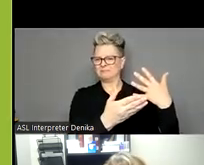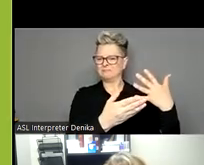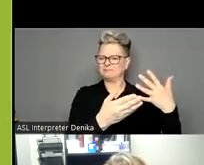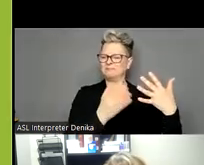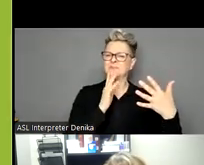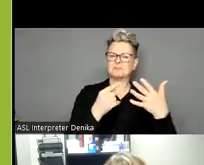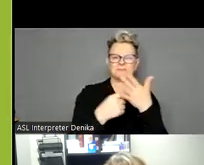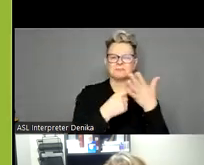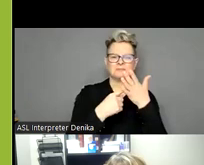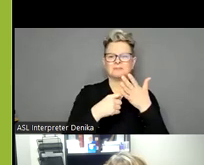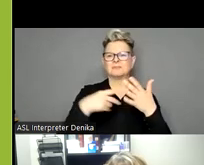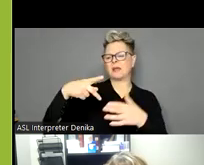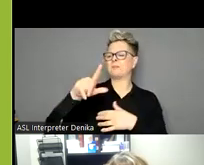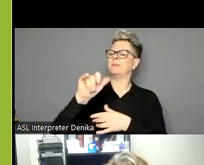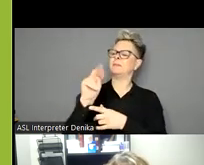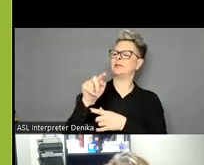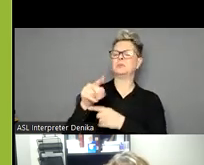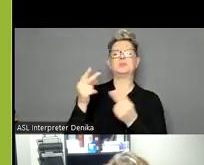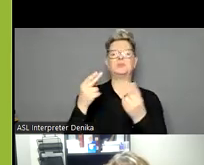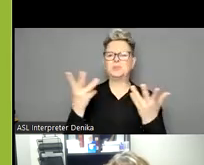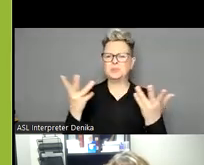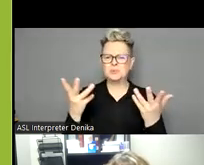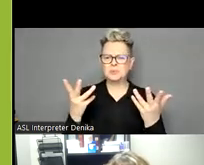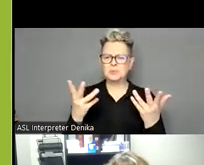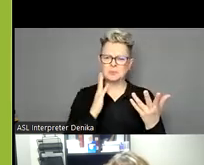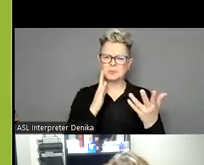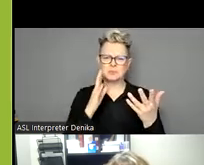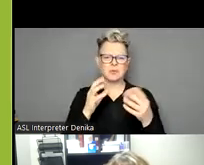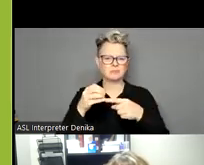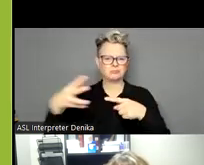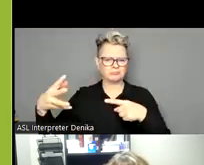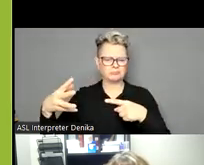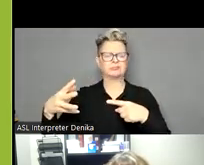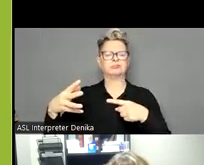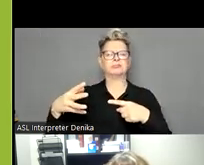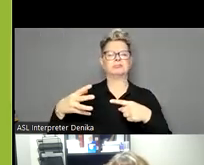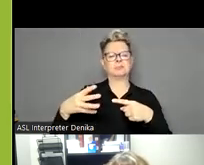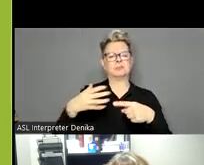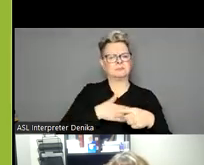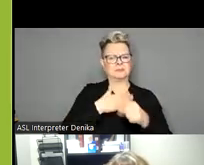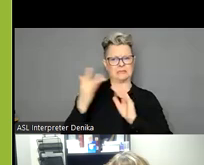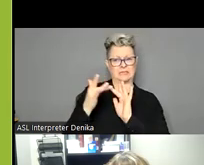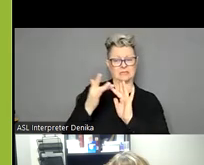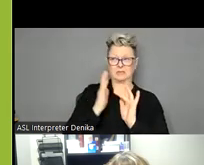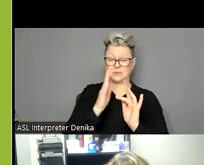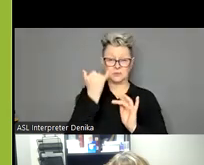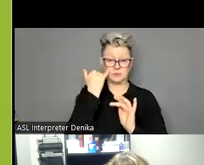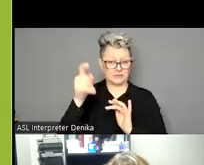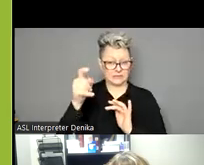my organization, PLIAN, does. And I would certainly encourage you to get in touch with us in the future.